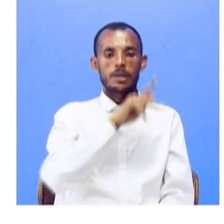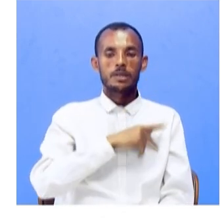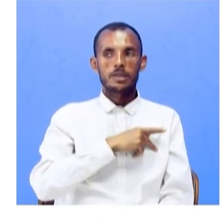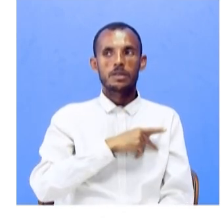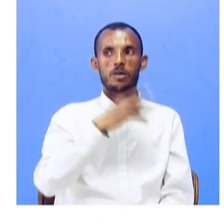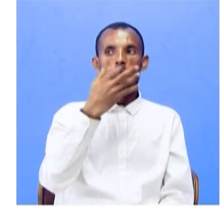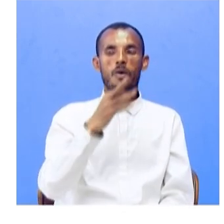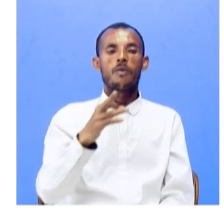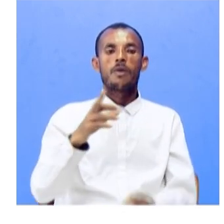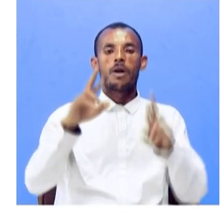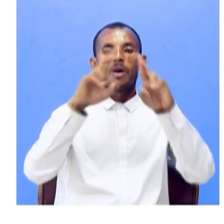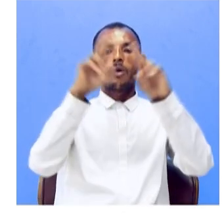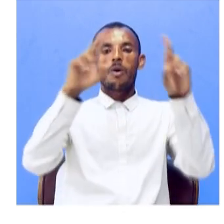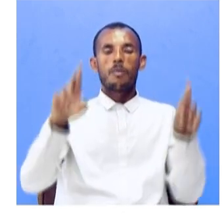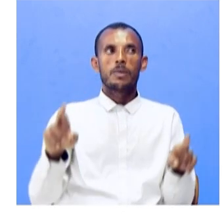rhombus.